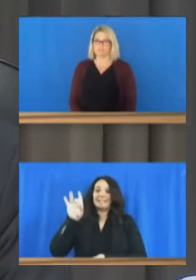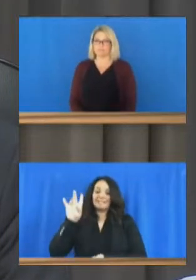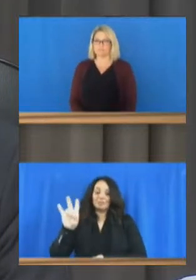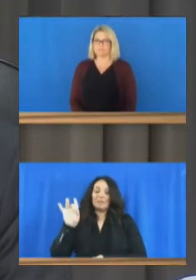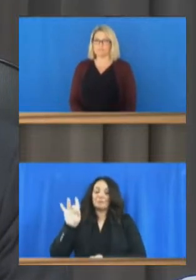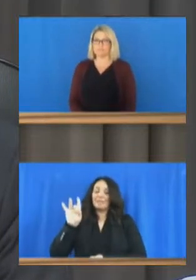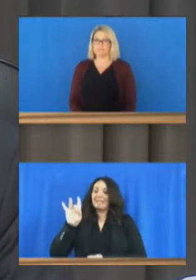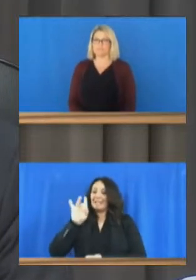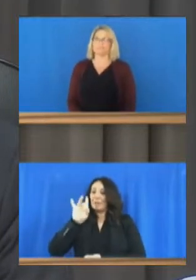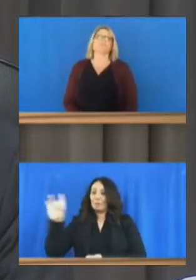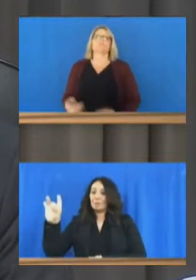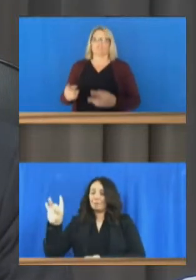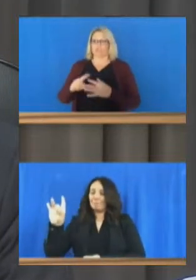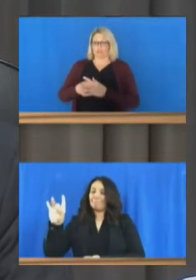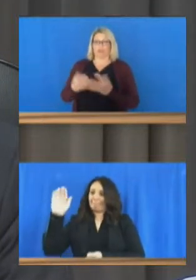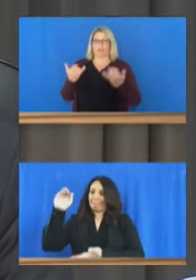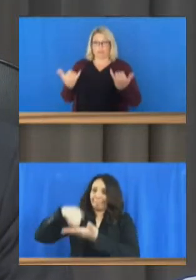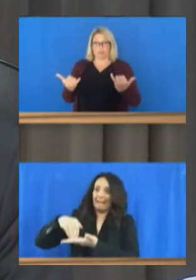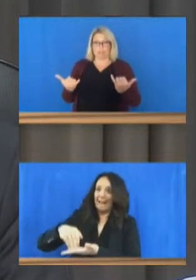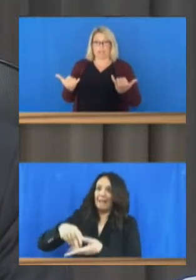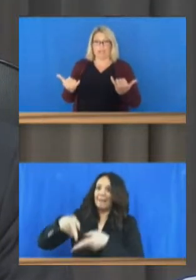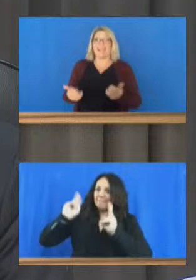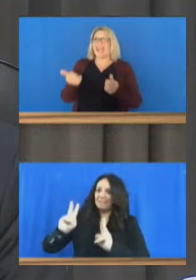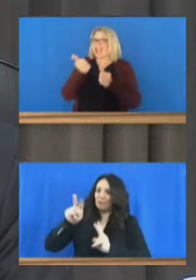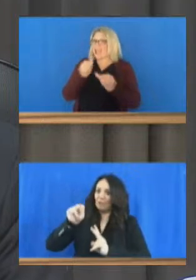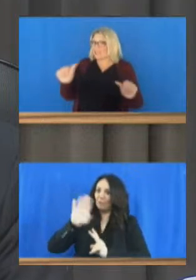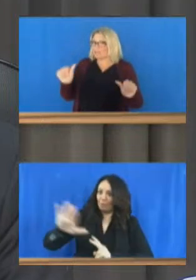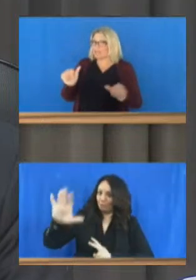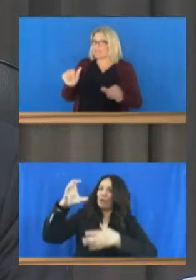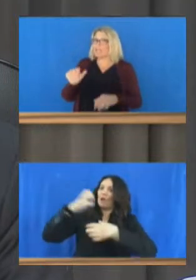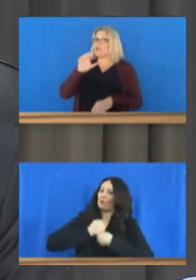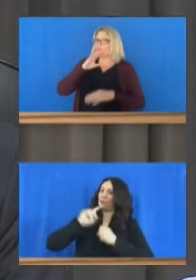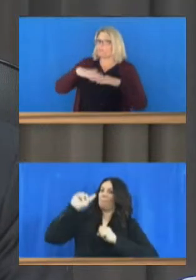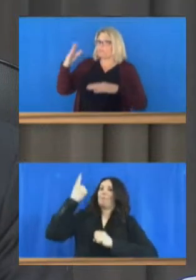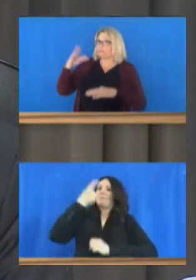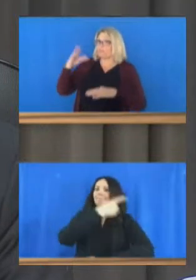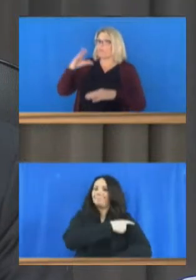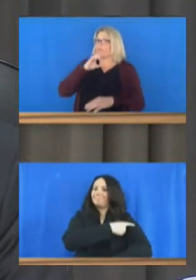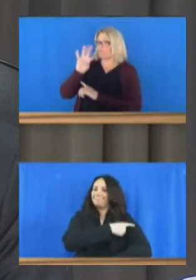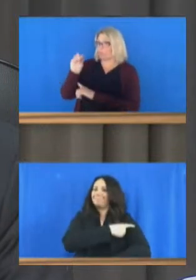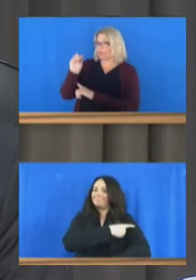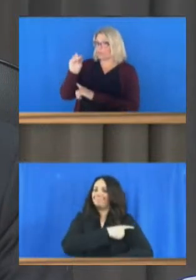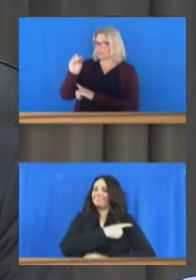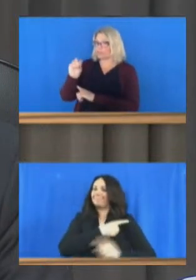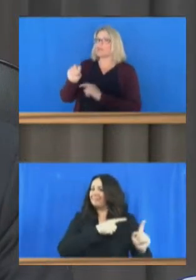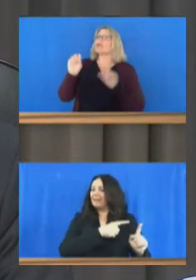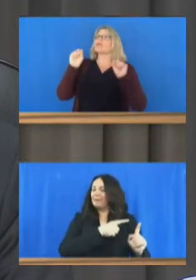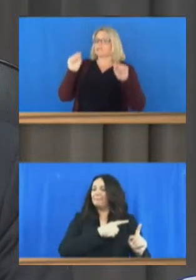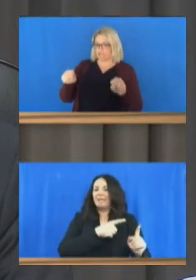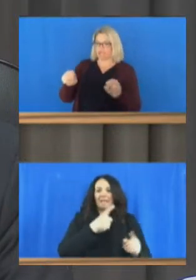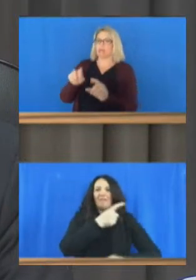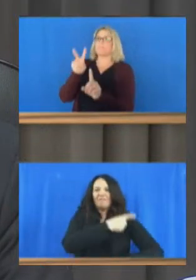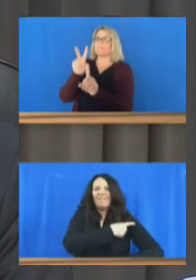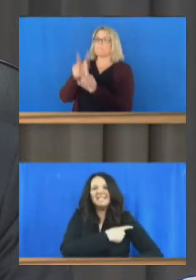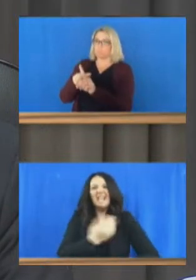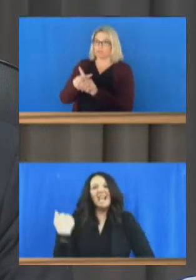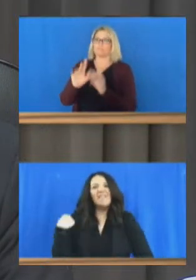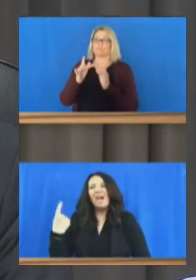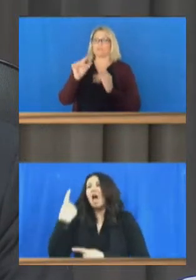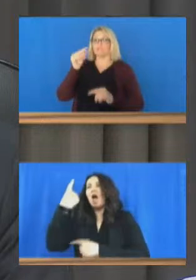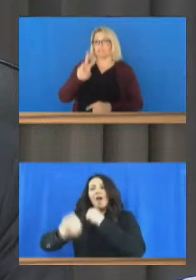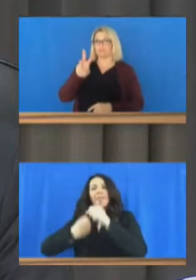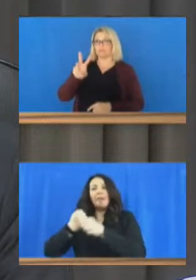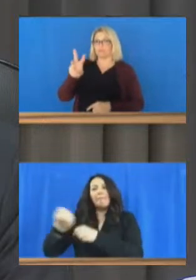Vitalité or Horizon Health Networks, or by contacting a participating pharmacy. So if an individual is